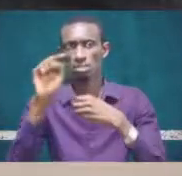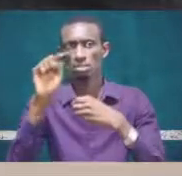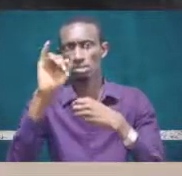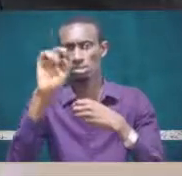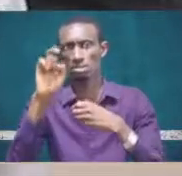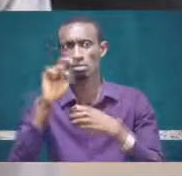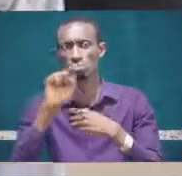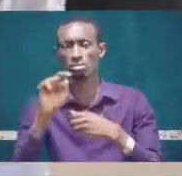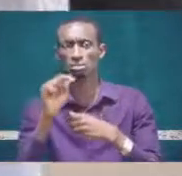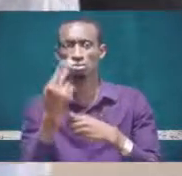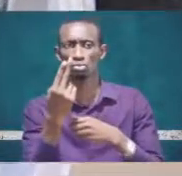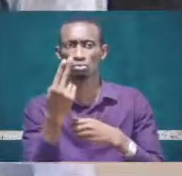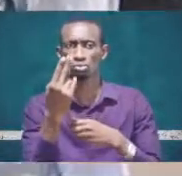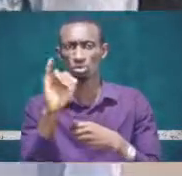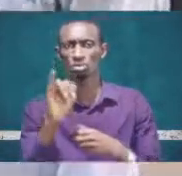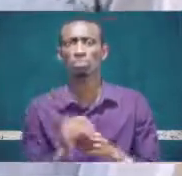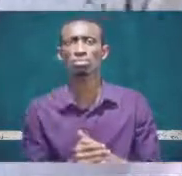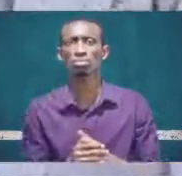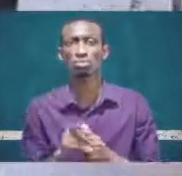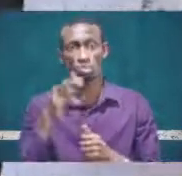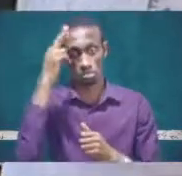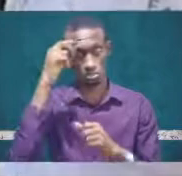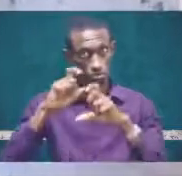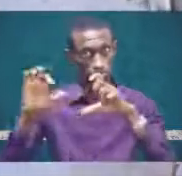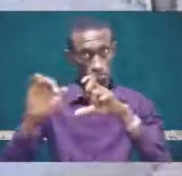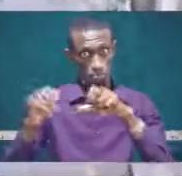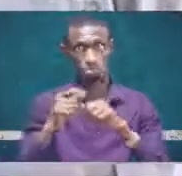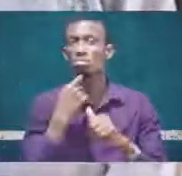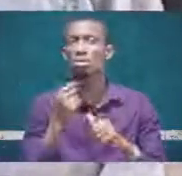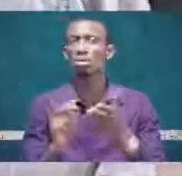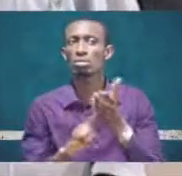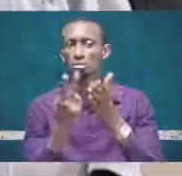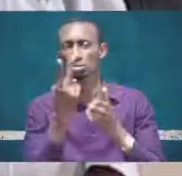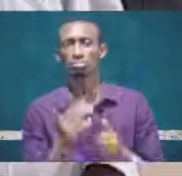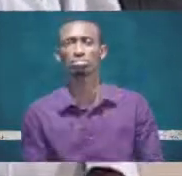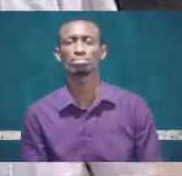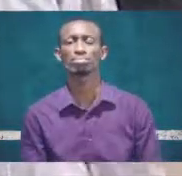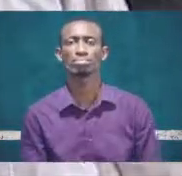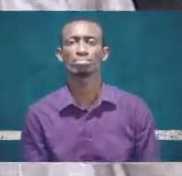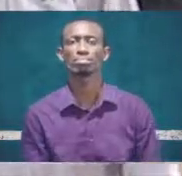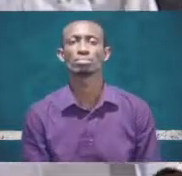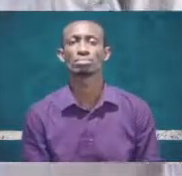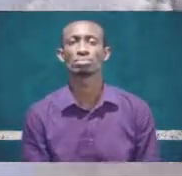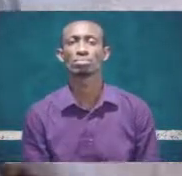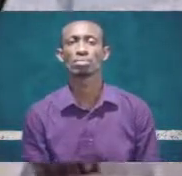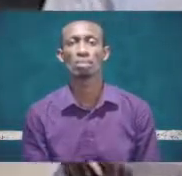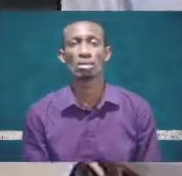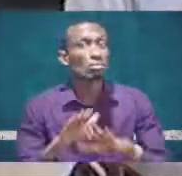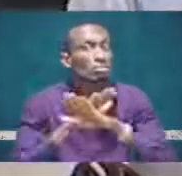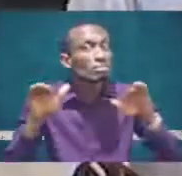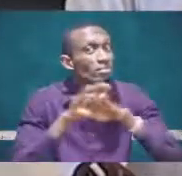which formula is going to be applied on that activity. Are you